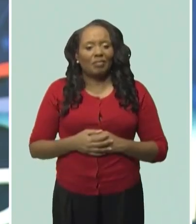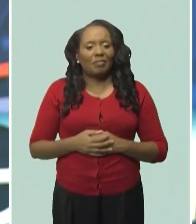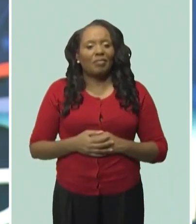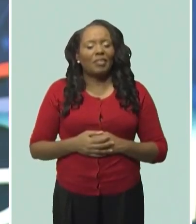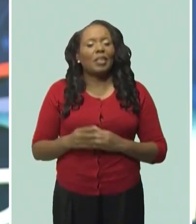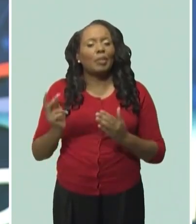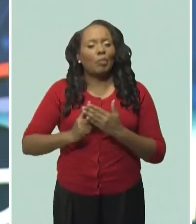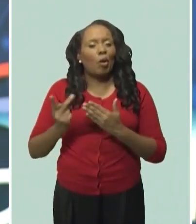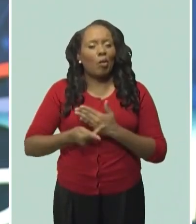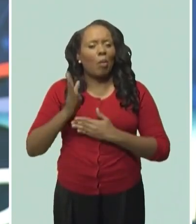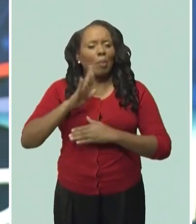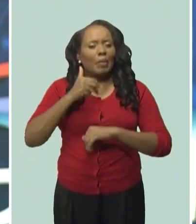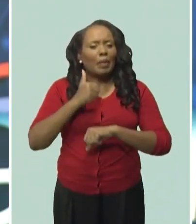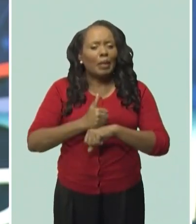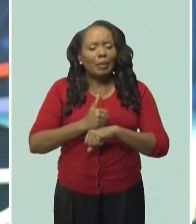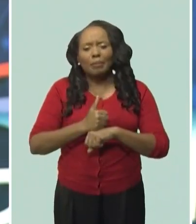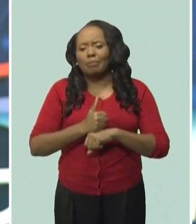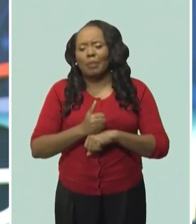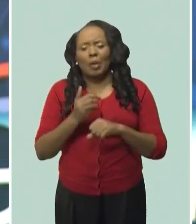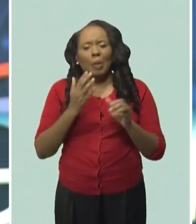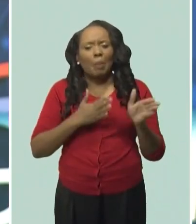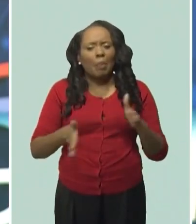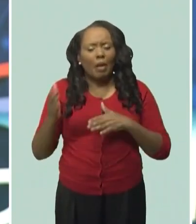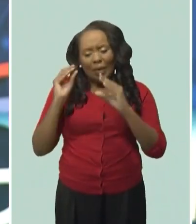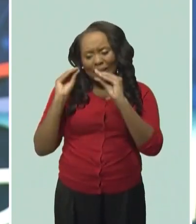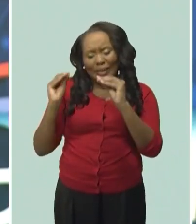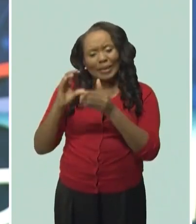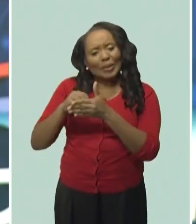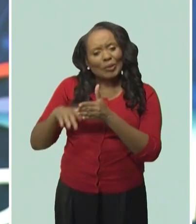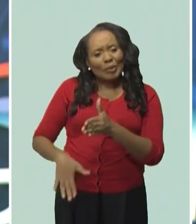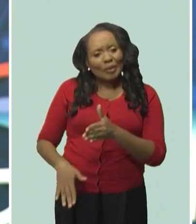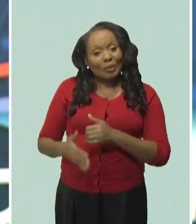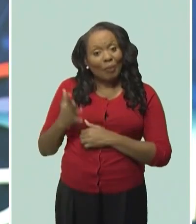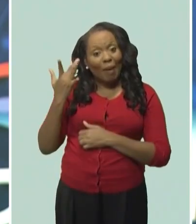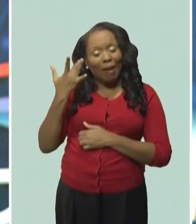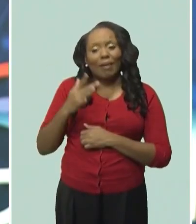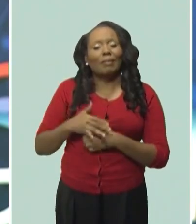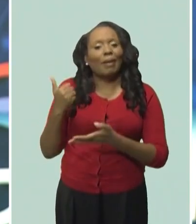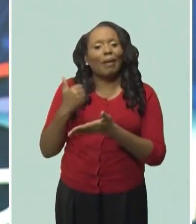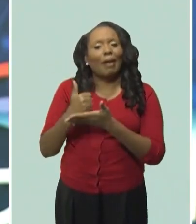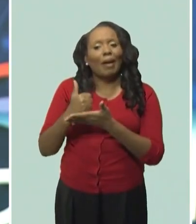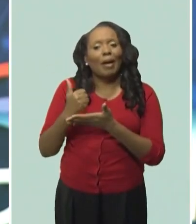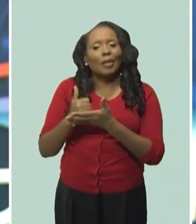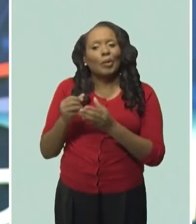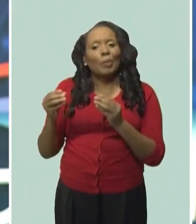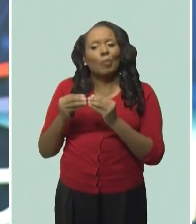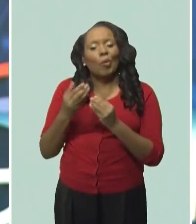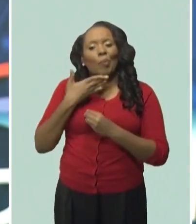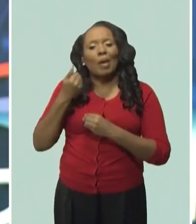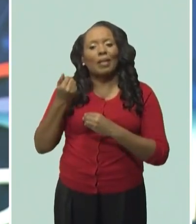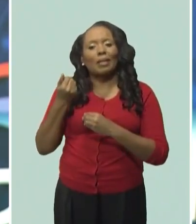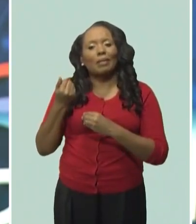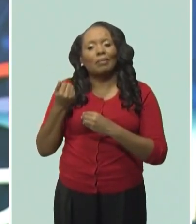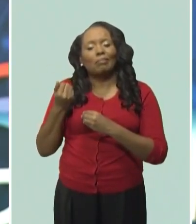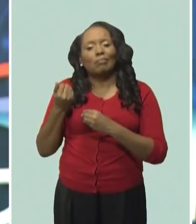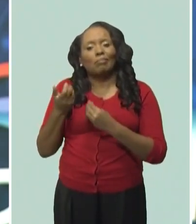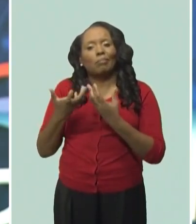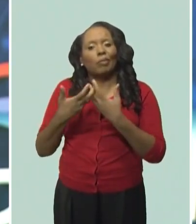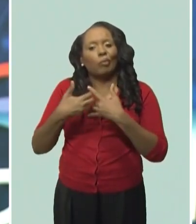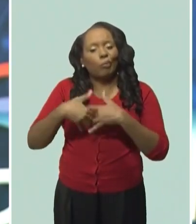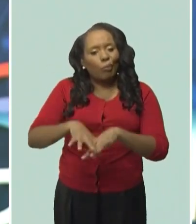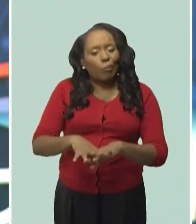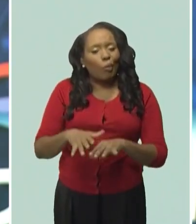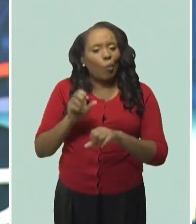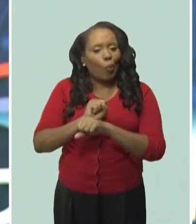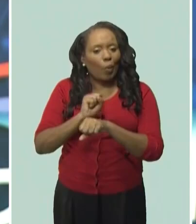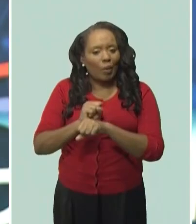prepared for the world of work. Now in its 8th year, the program, dubbed Preparing Today for Tomorrow's Challenges, is an initiative